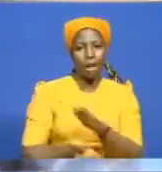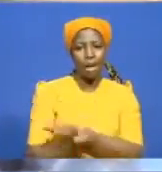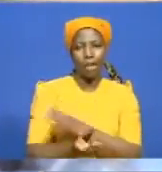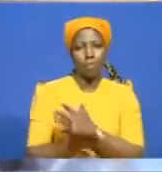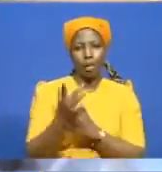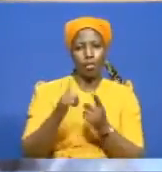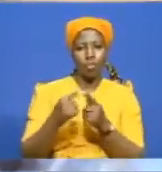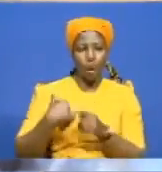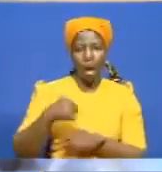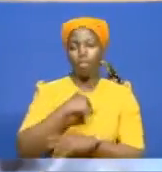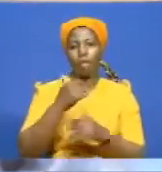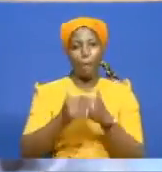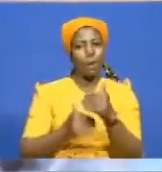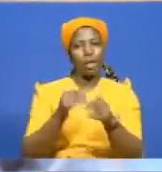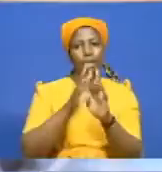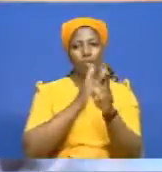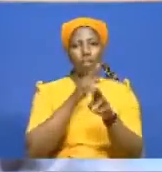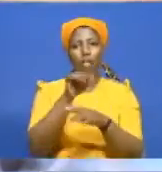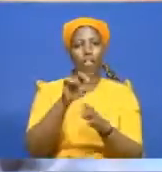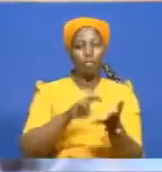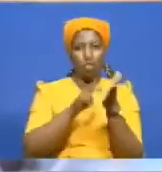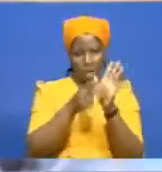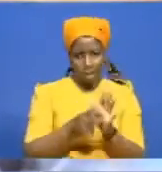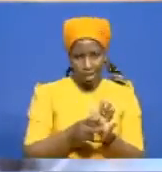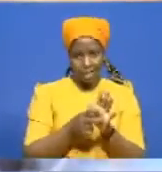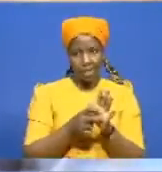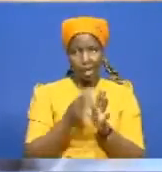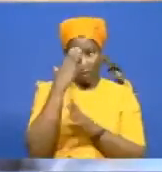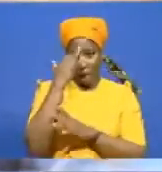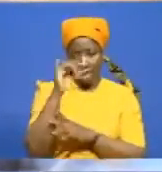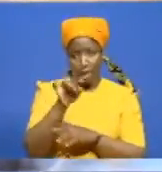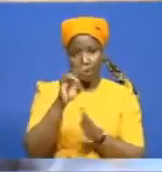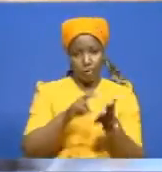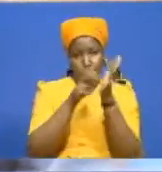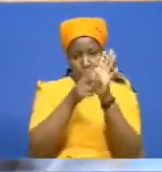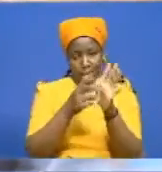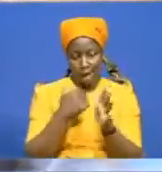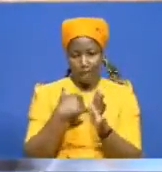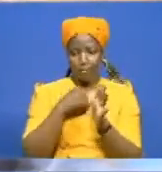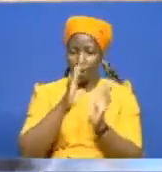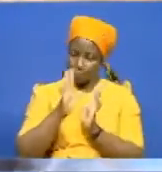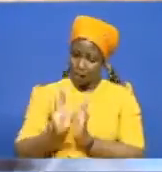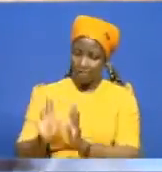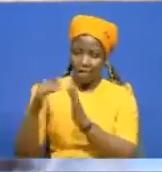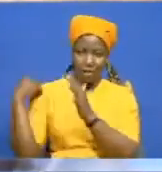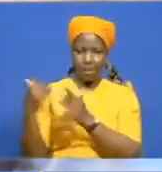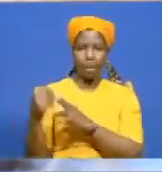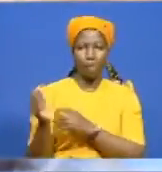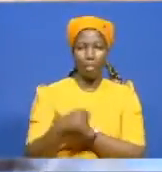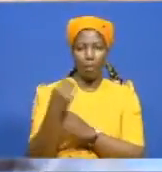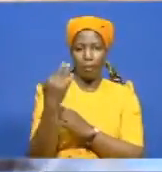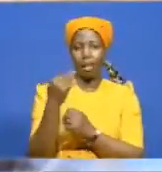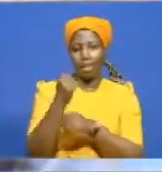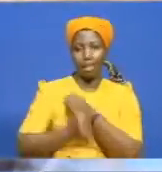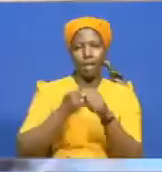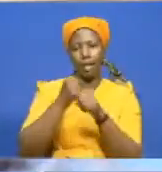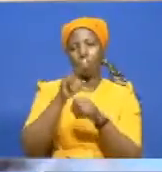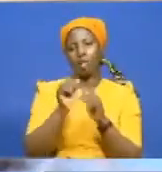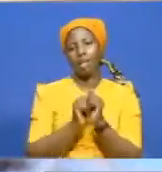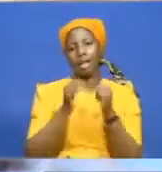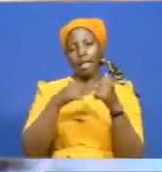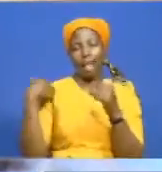the progress report on this project and why the project has been abandoned since March 2019 up to